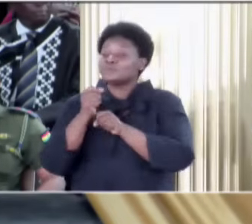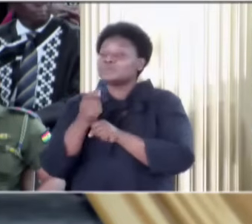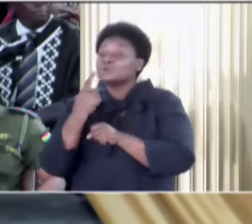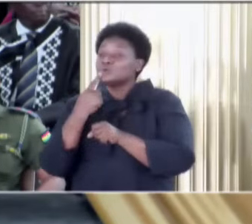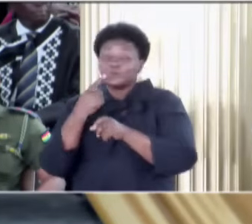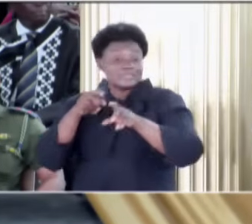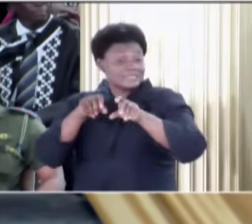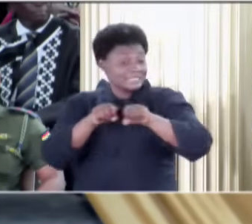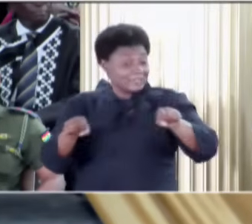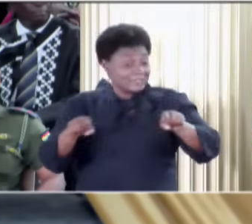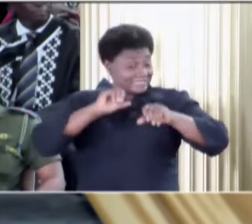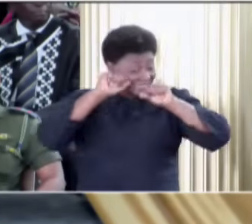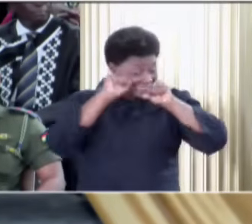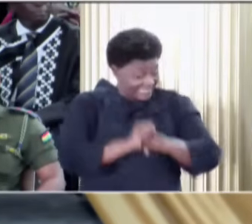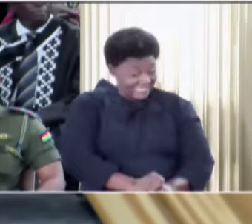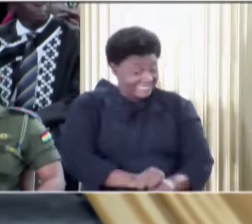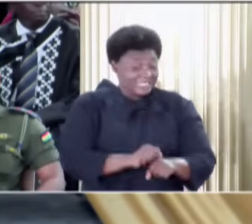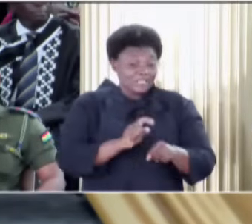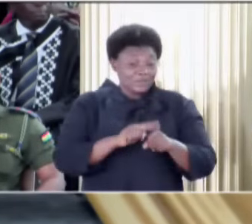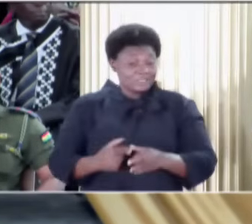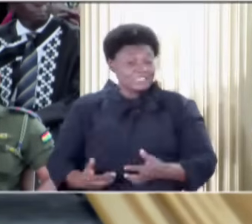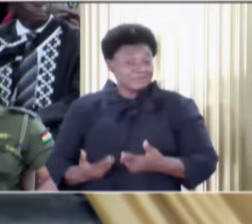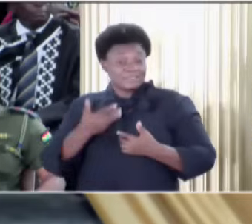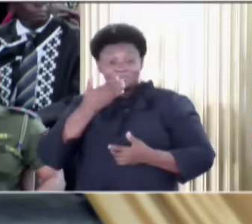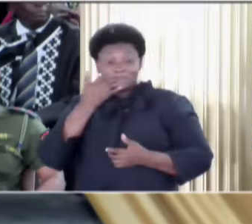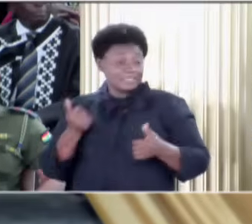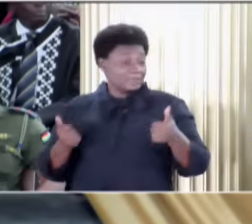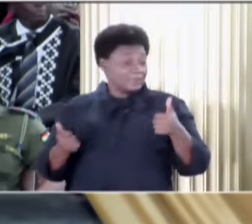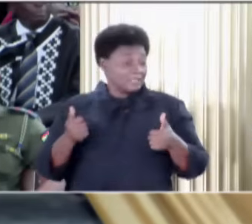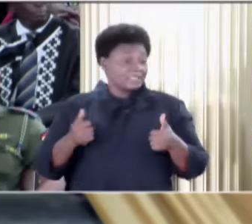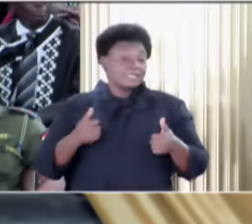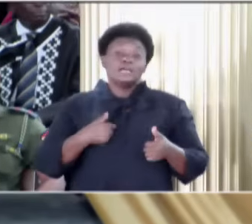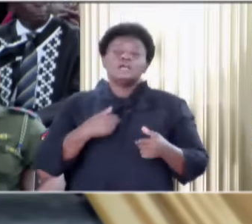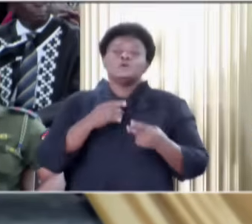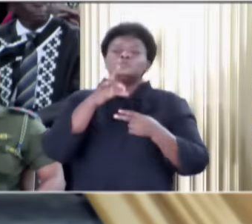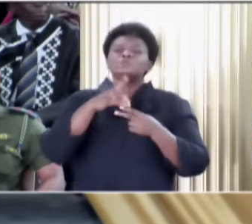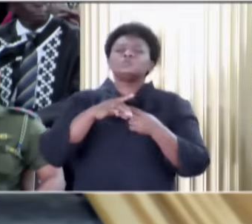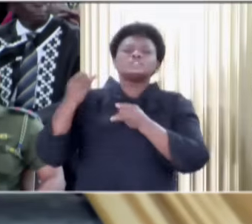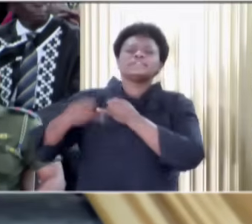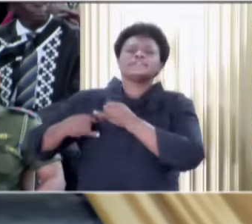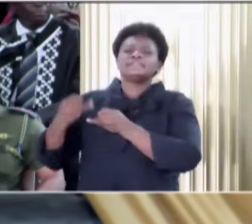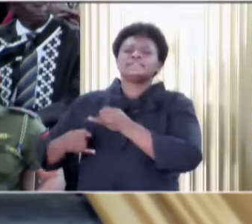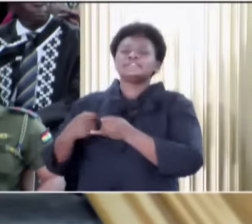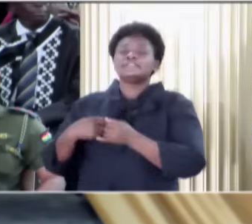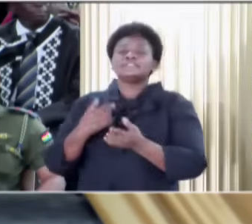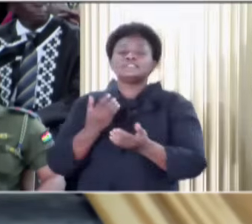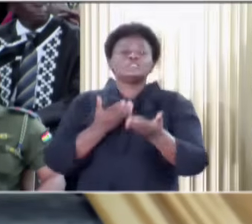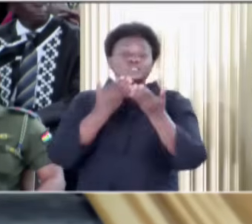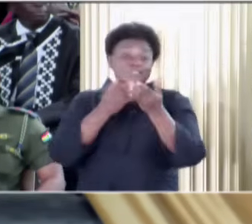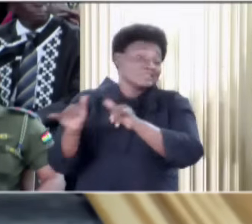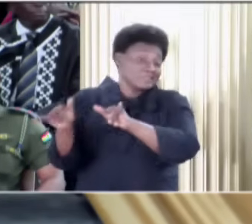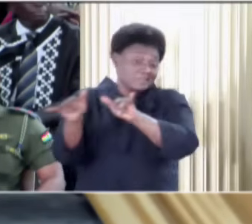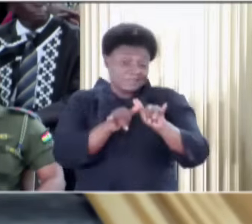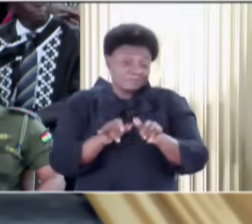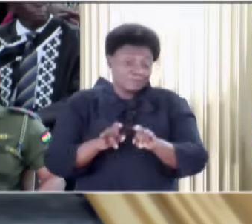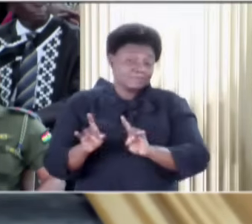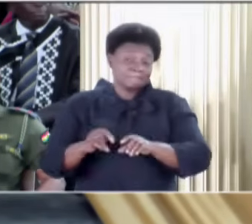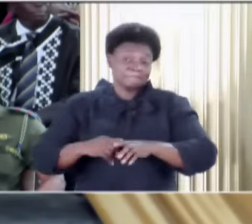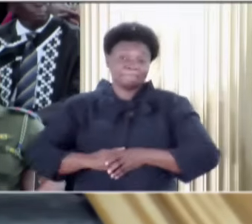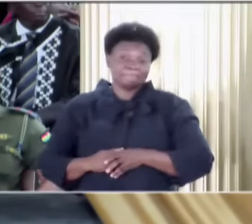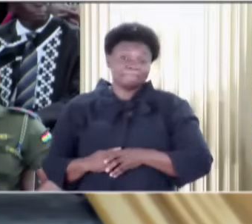us or inspire us to be better. I will certainly choose the latter, and I suggest you do the same.